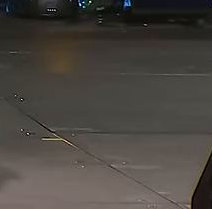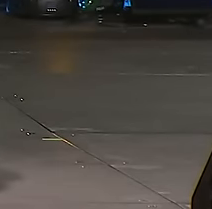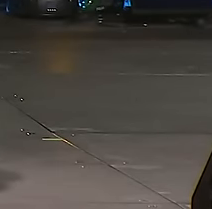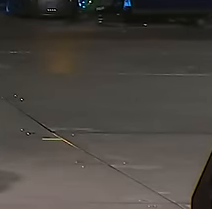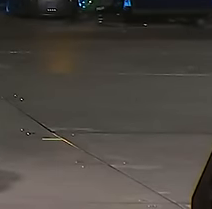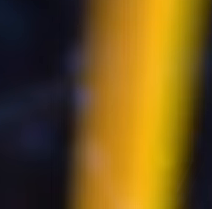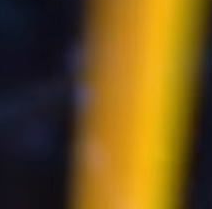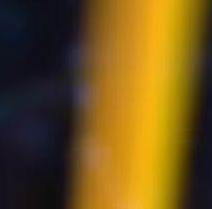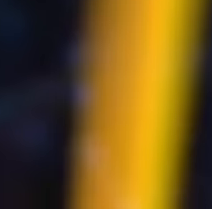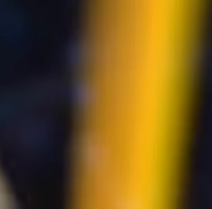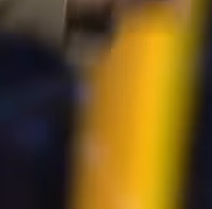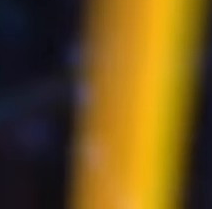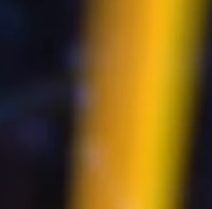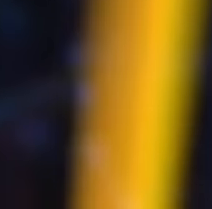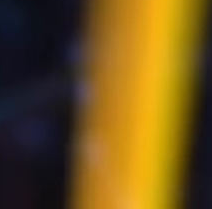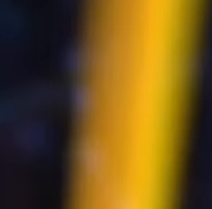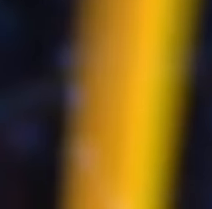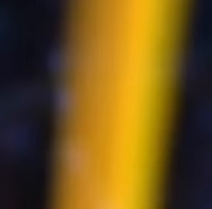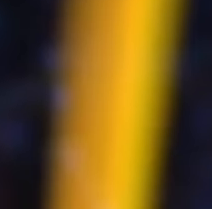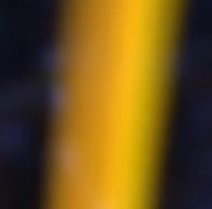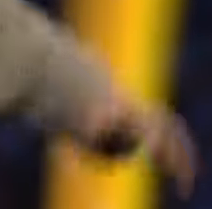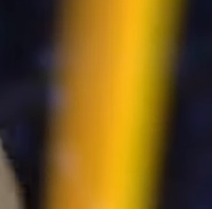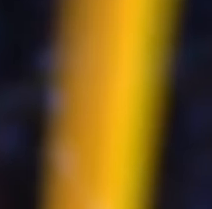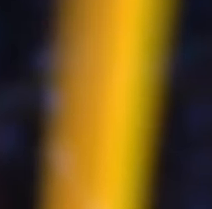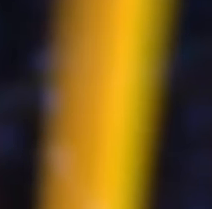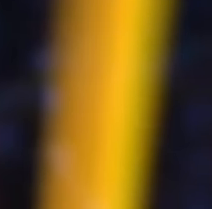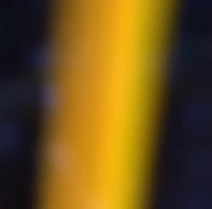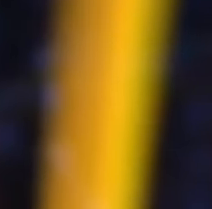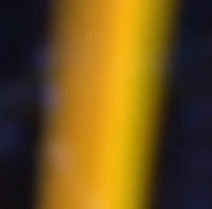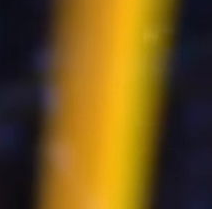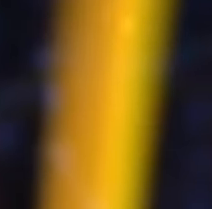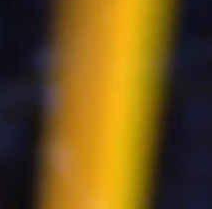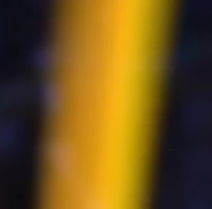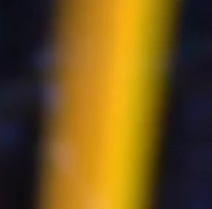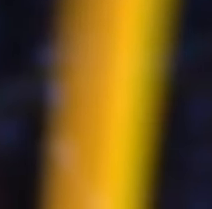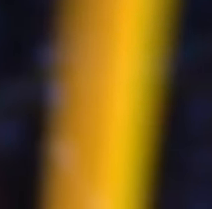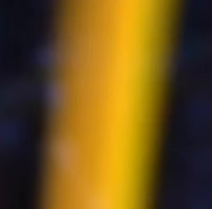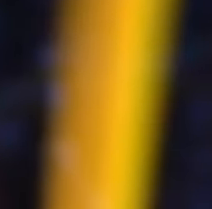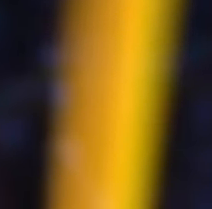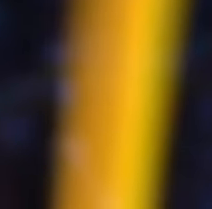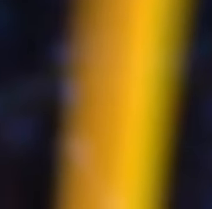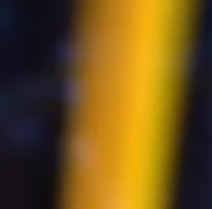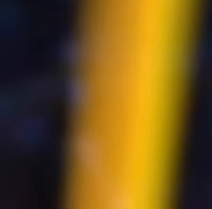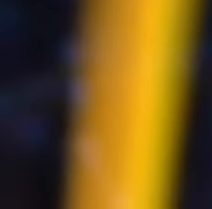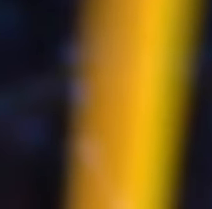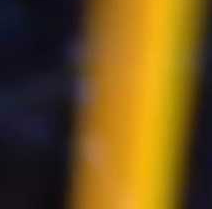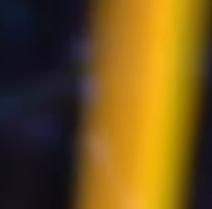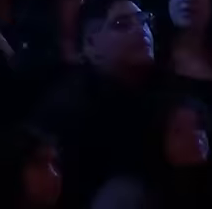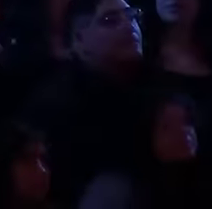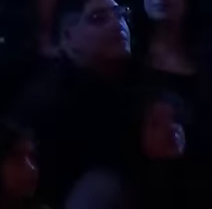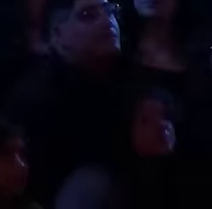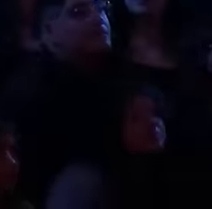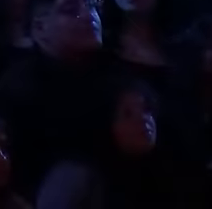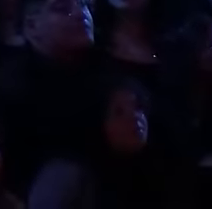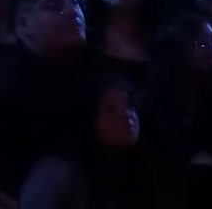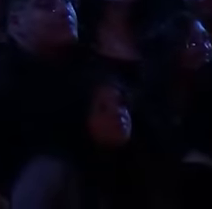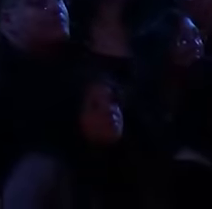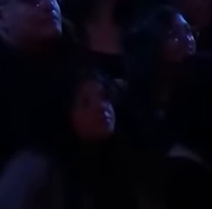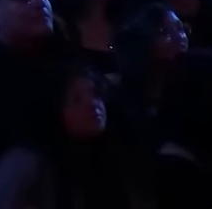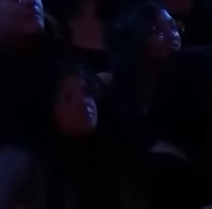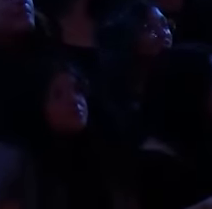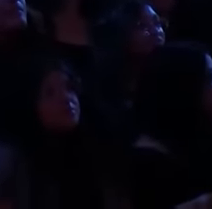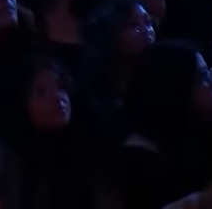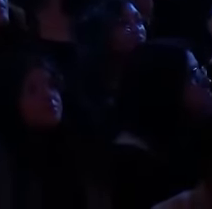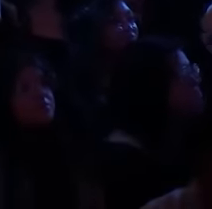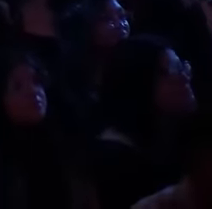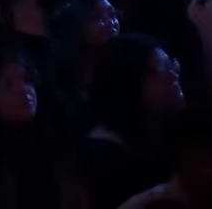give a huge shout out to the Arizona Messengers of Peace in the house and our church, Summerton Apostolic Church. It's such a